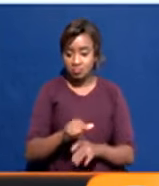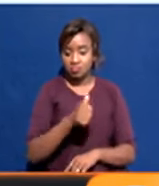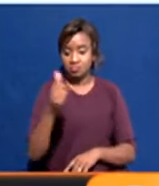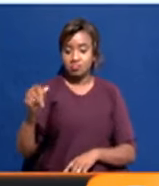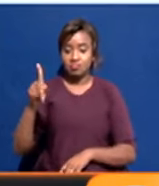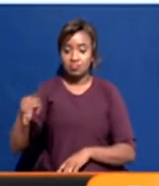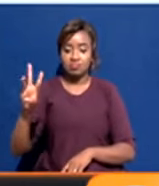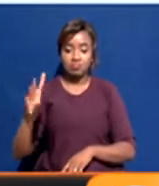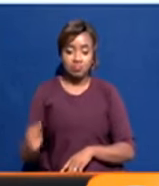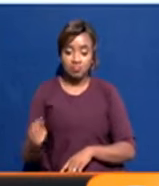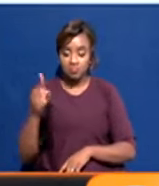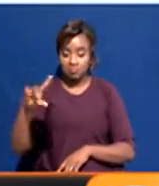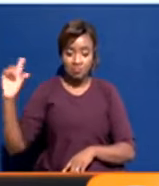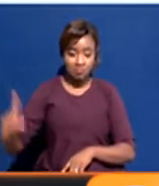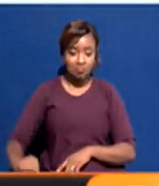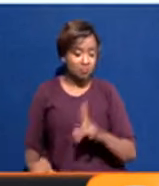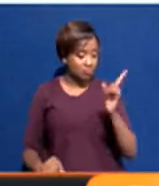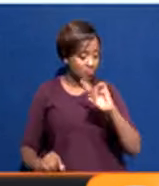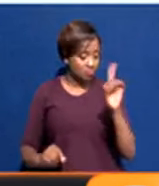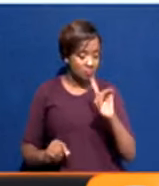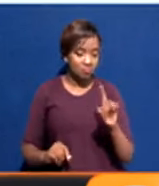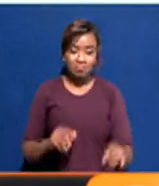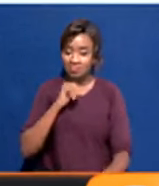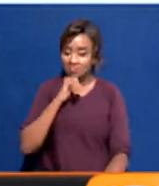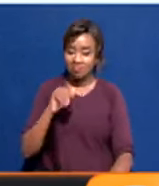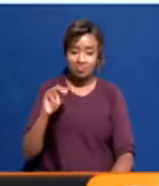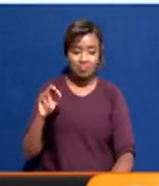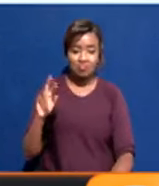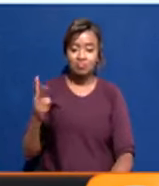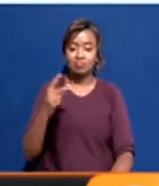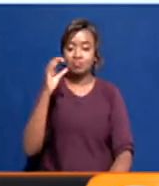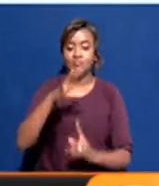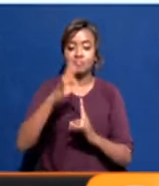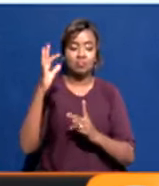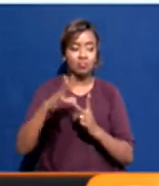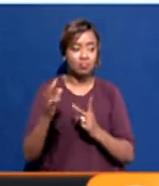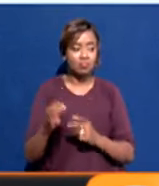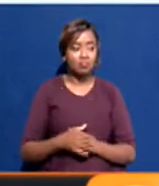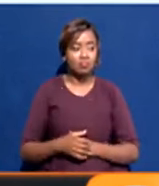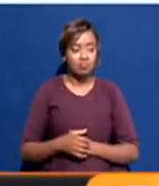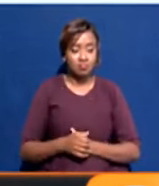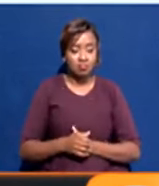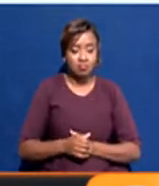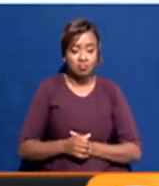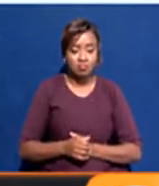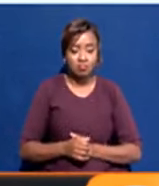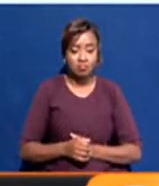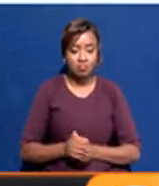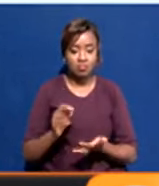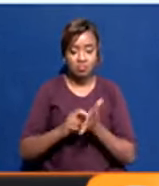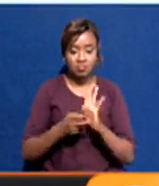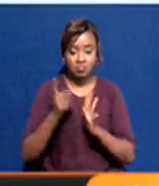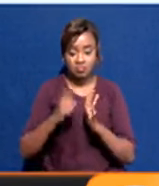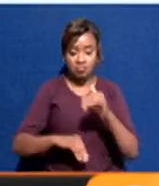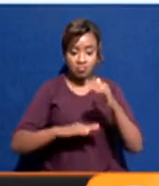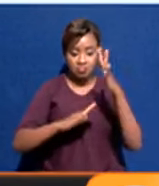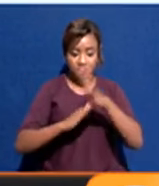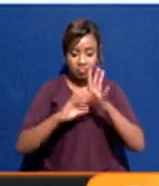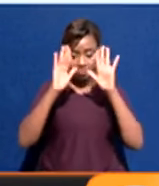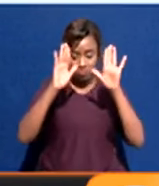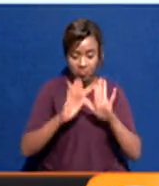citizens. They are also primary like any other person like me and you. So of importance is to have the right